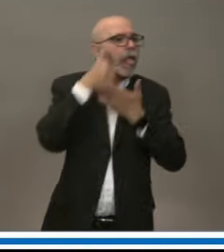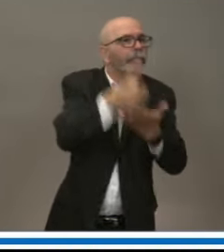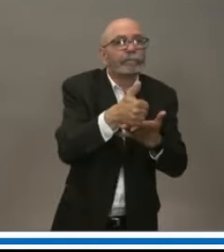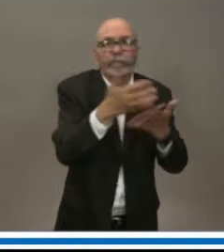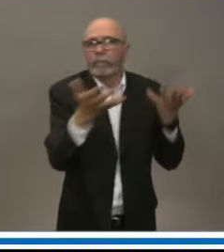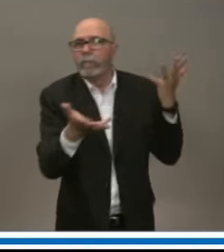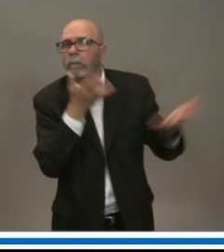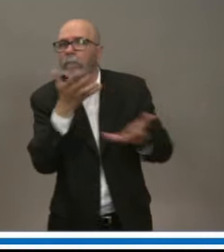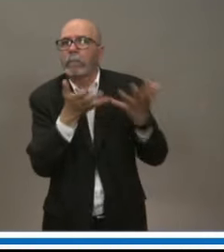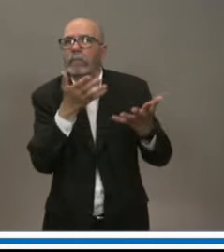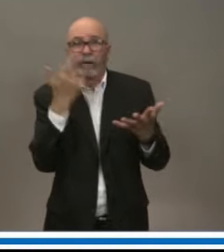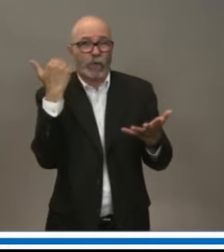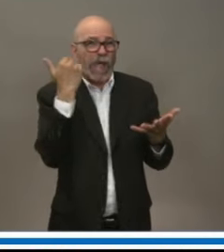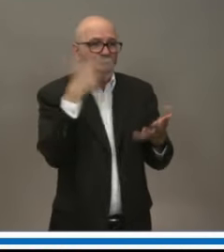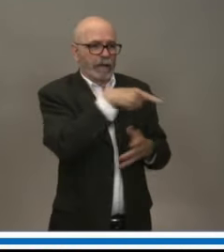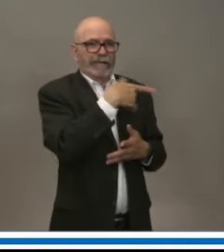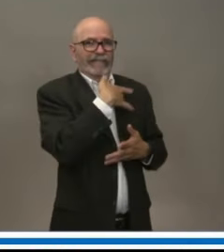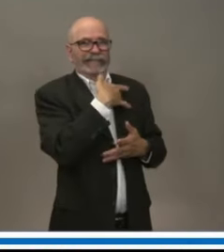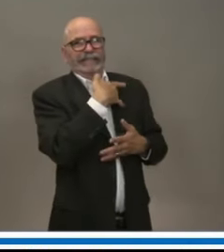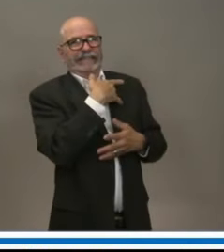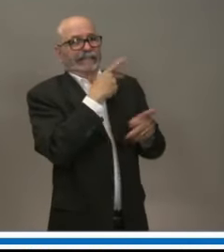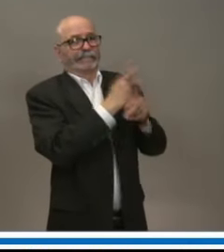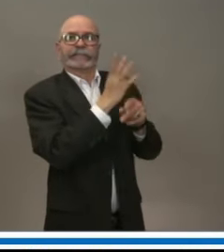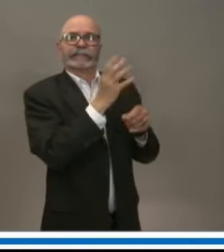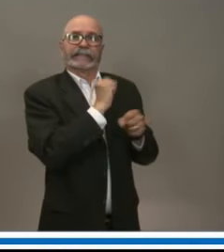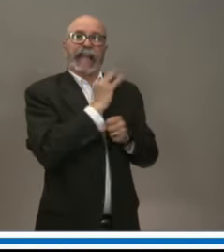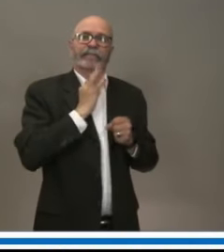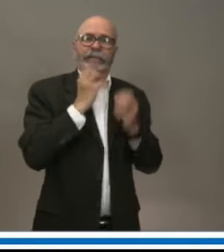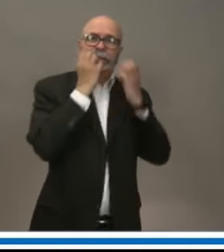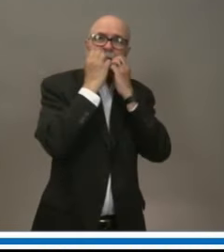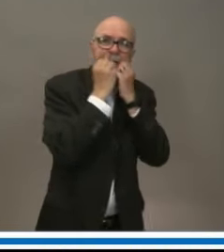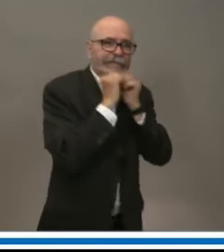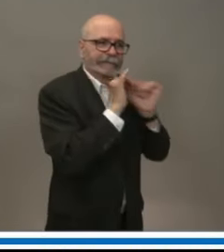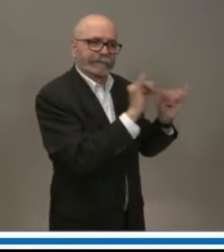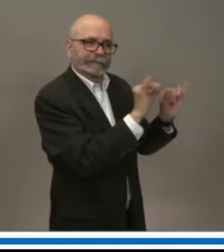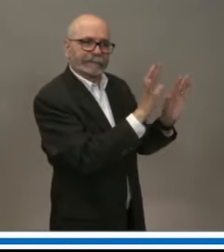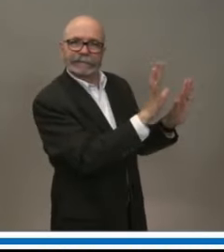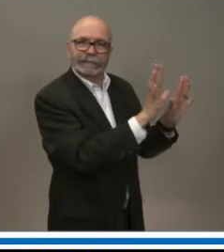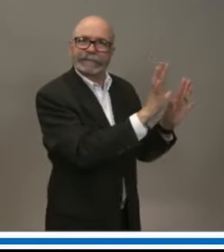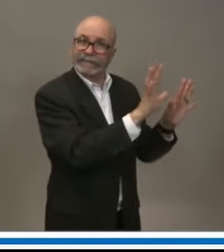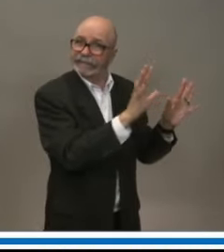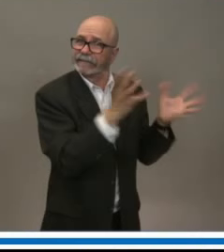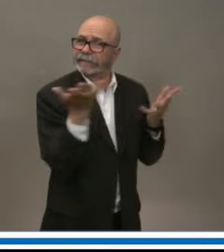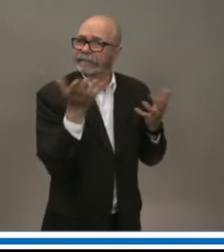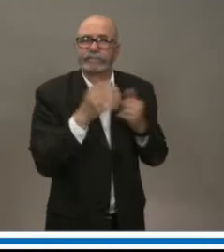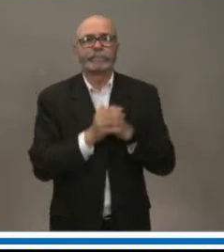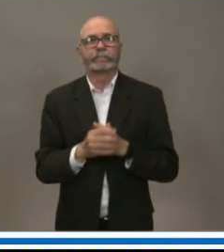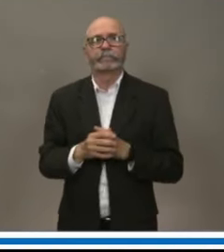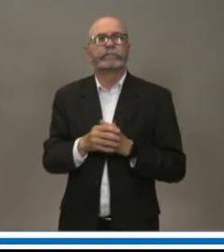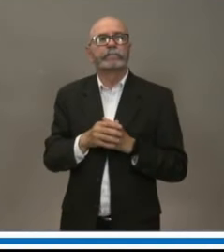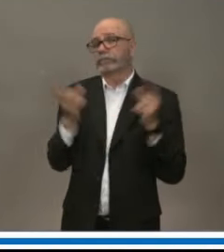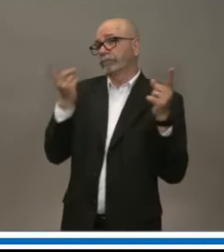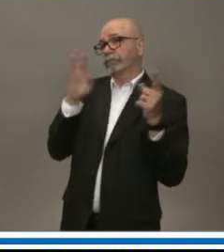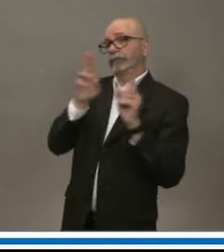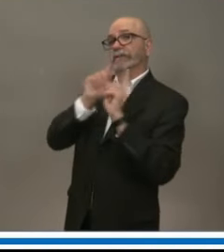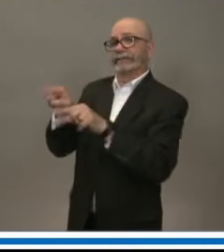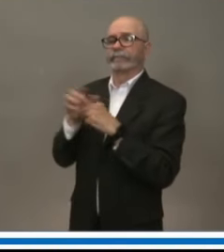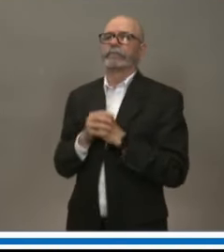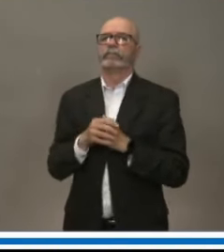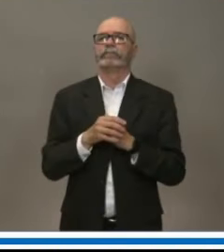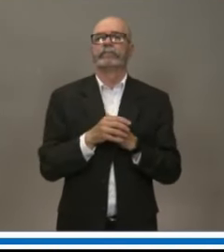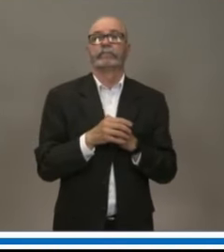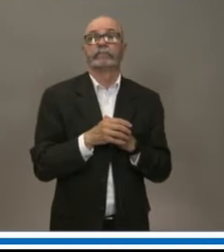are doing to try to keep staff levels acceptable? So as I said, we have a continuing care table that